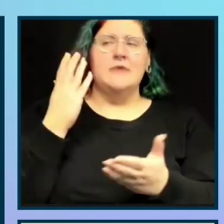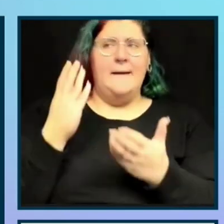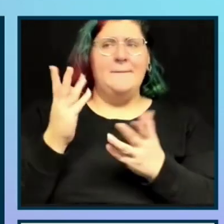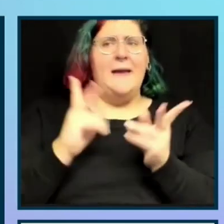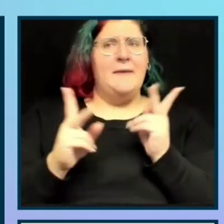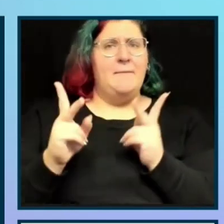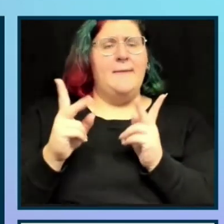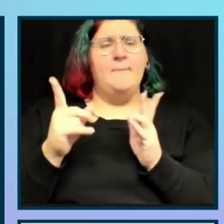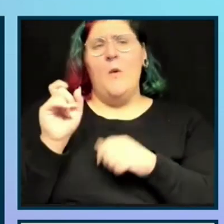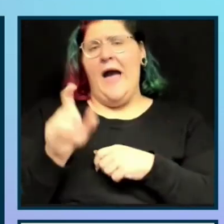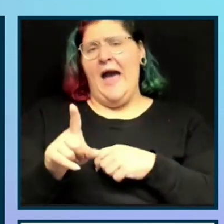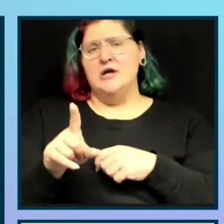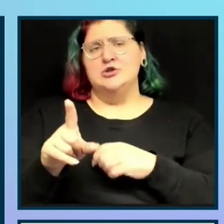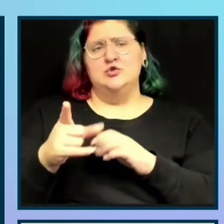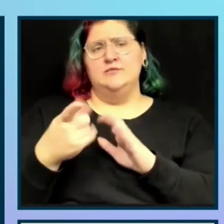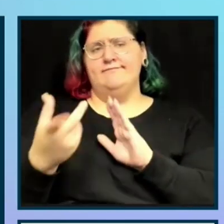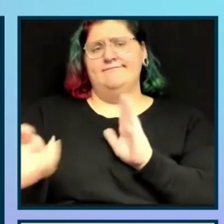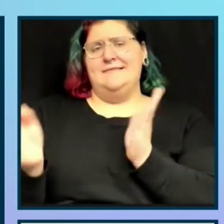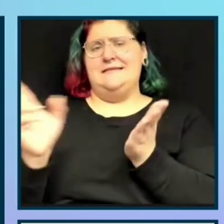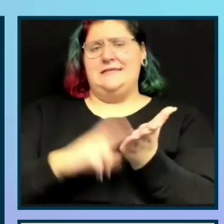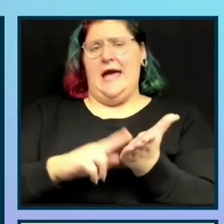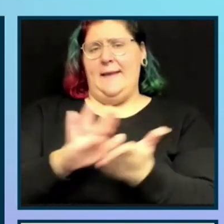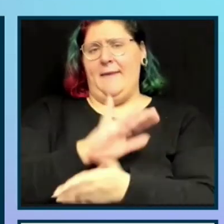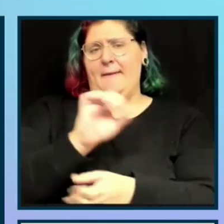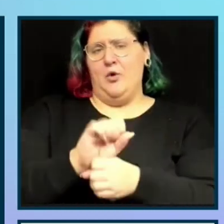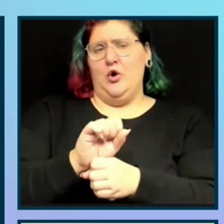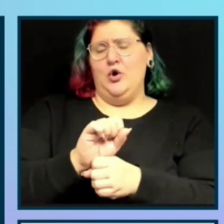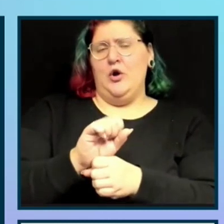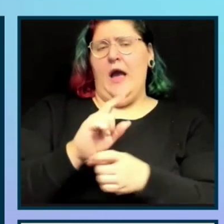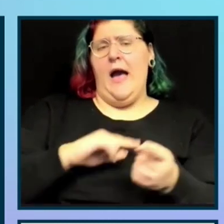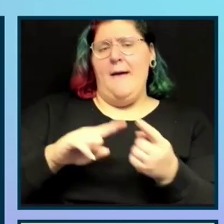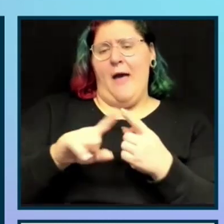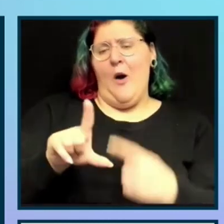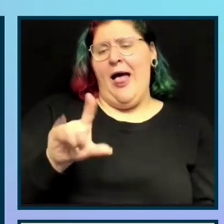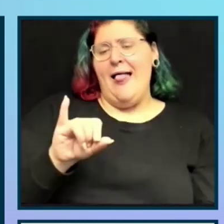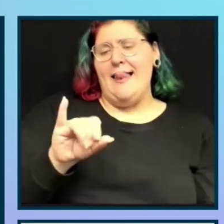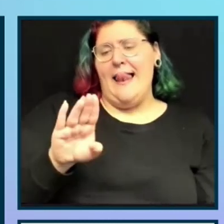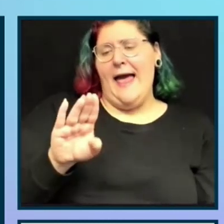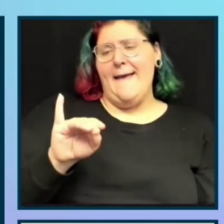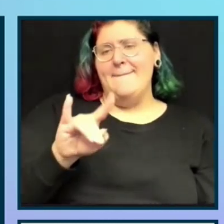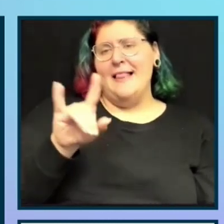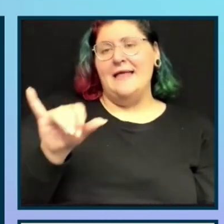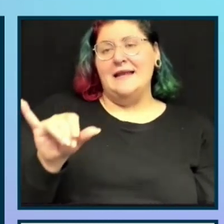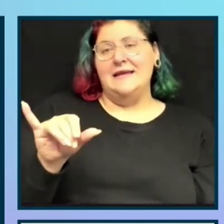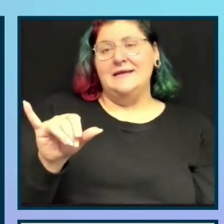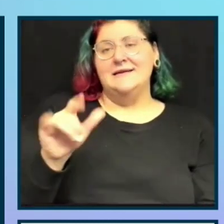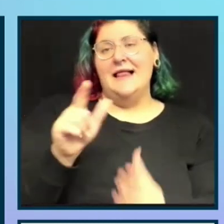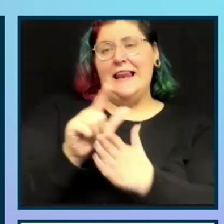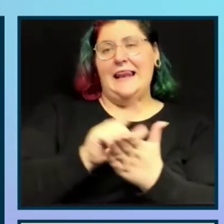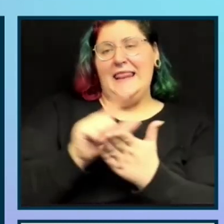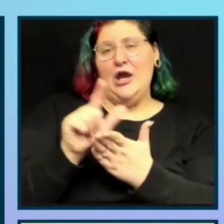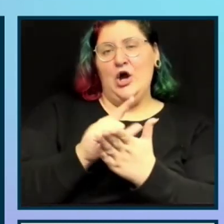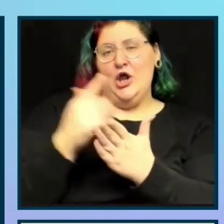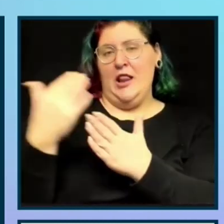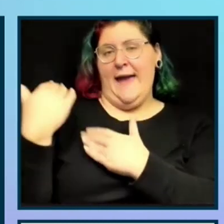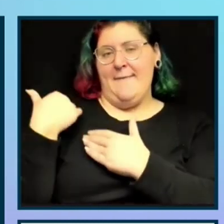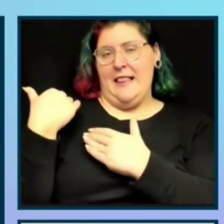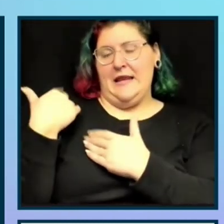find information on a website or other digital spaces as well, which will lead us into our